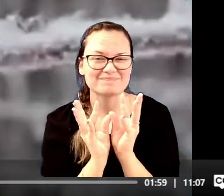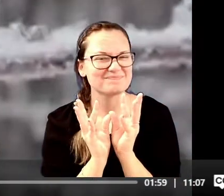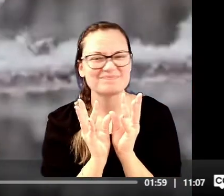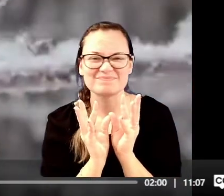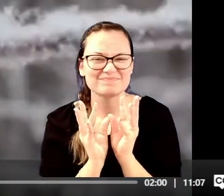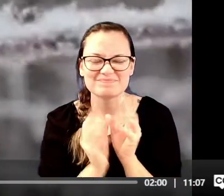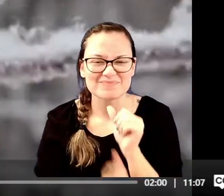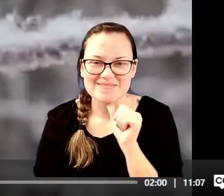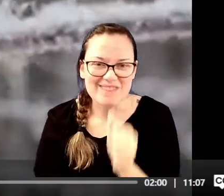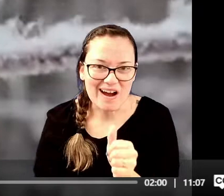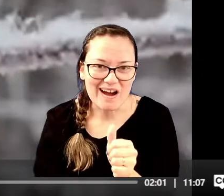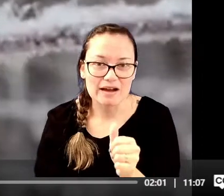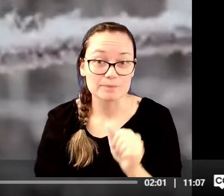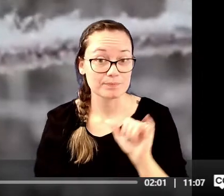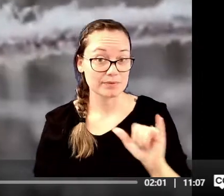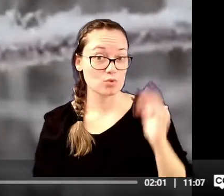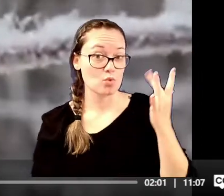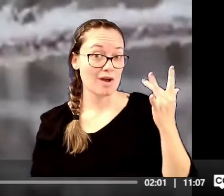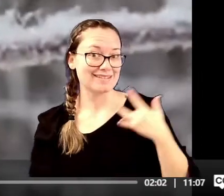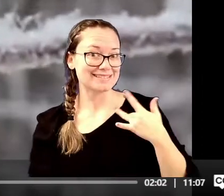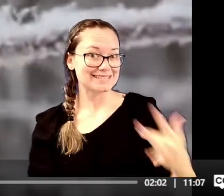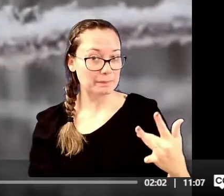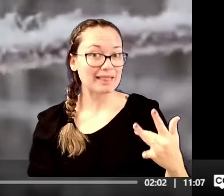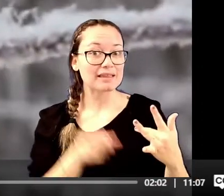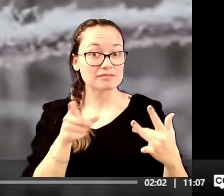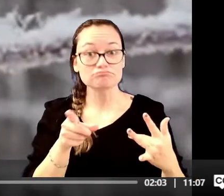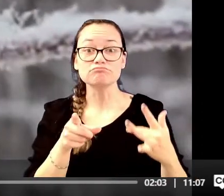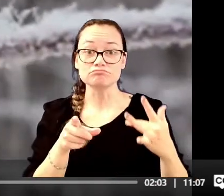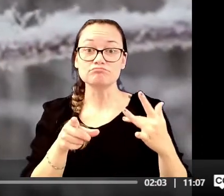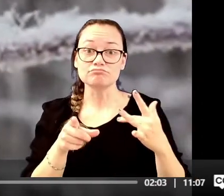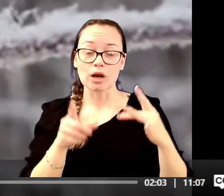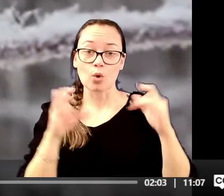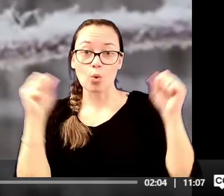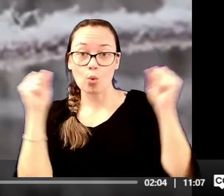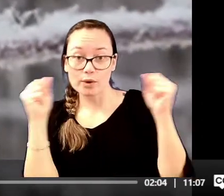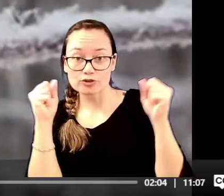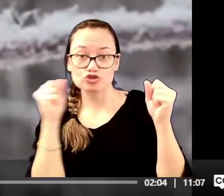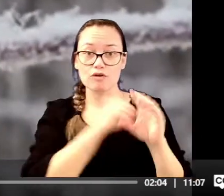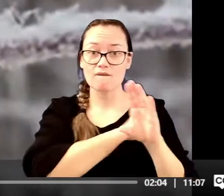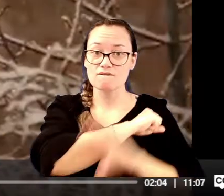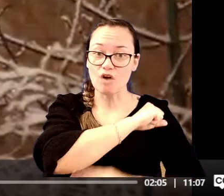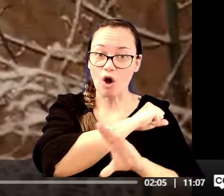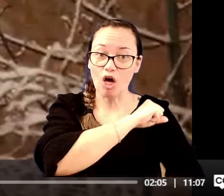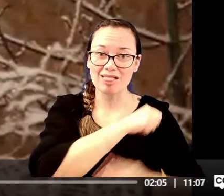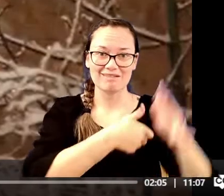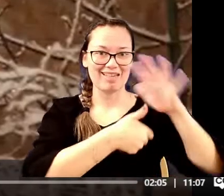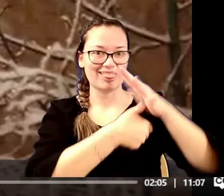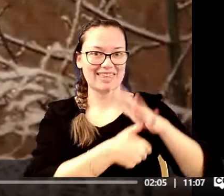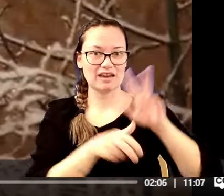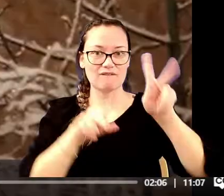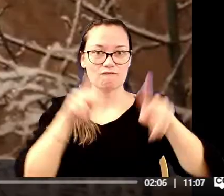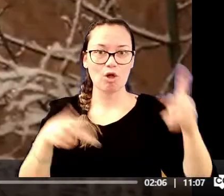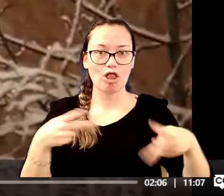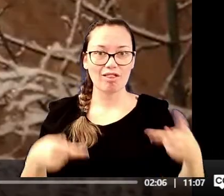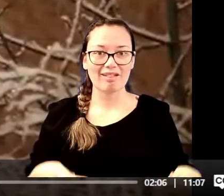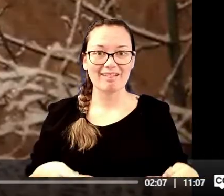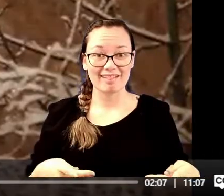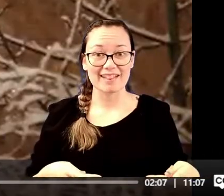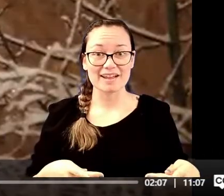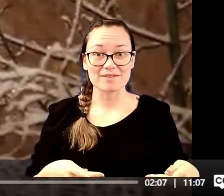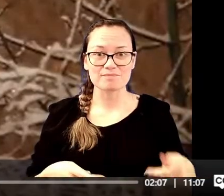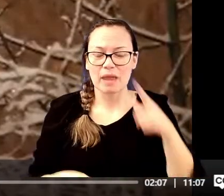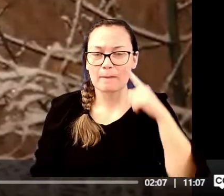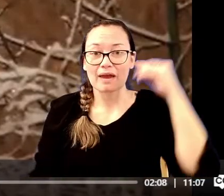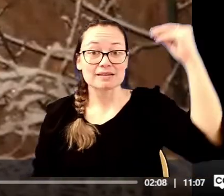lot of the trees in the country go dormant. They go dormant in the winter because the light there is not available. And